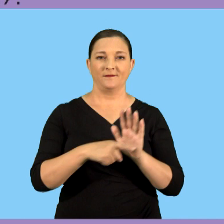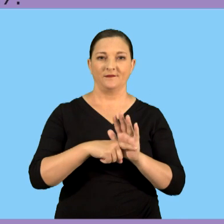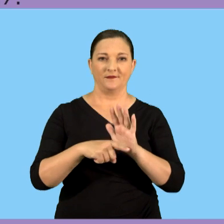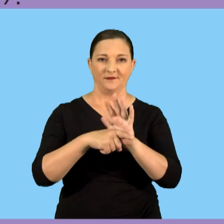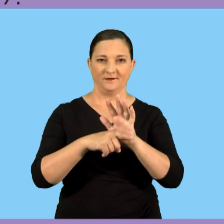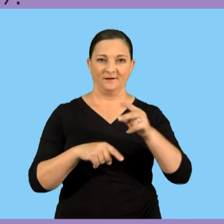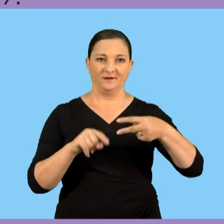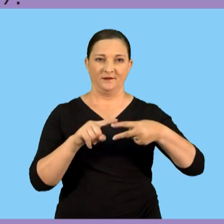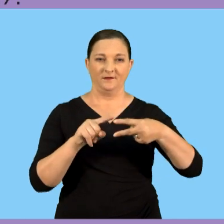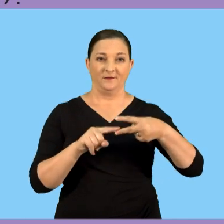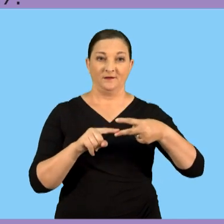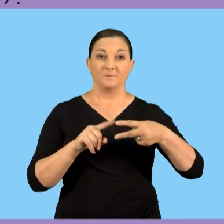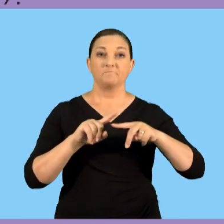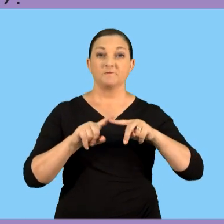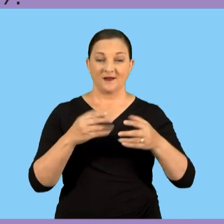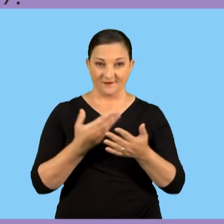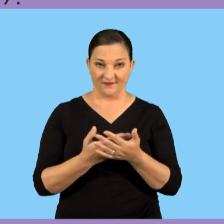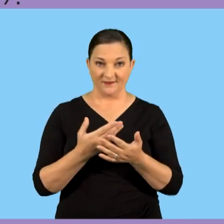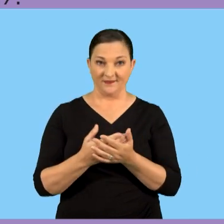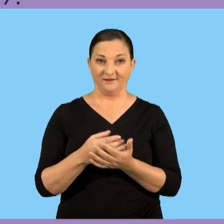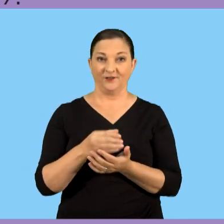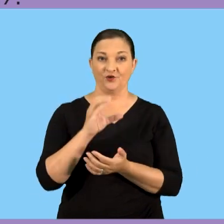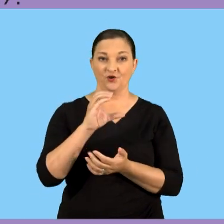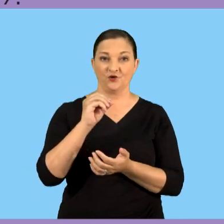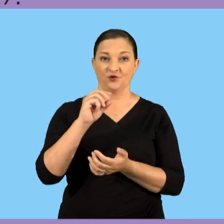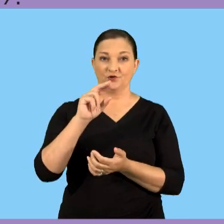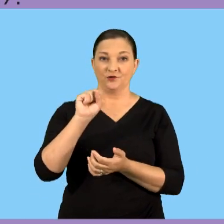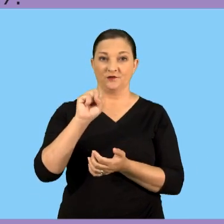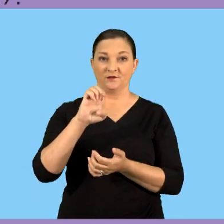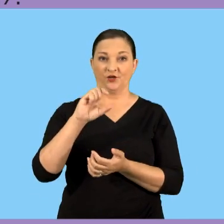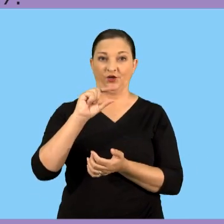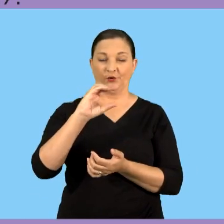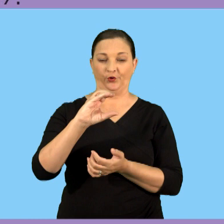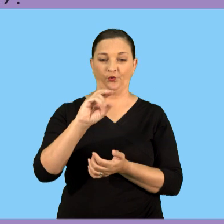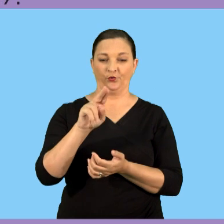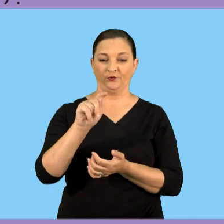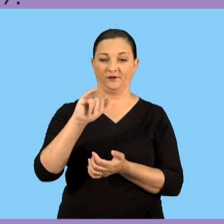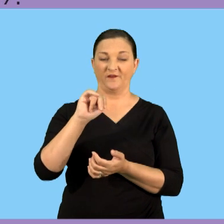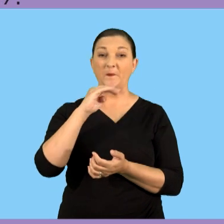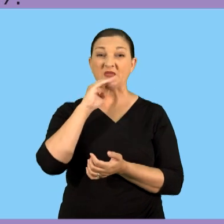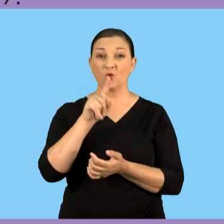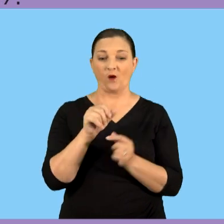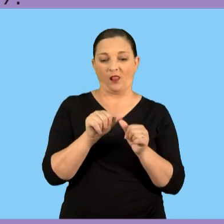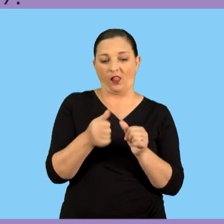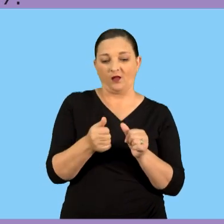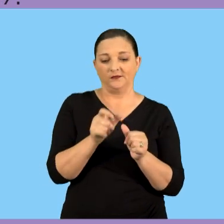numbers are negative and consecutive. Remember, consecutive means they follow each